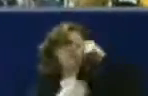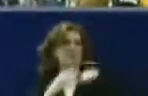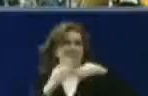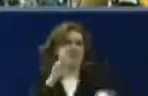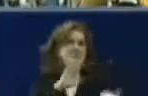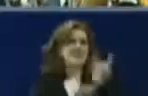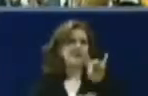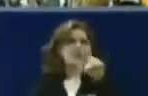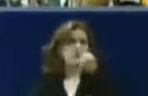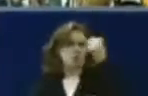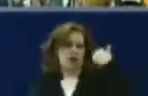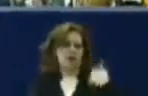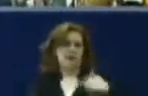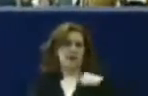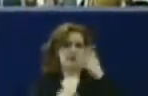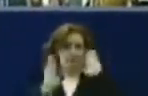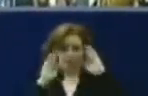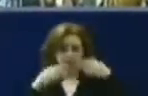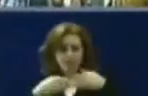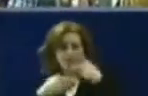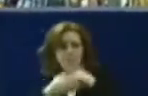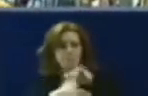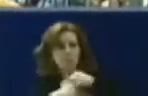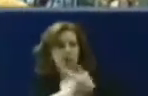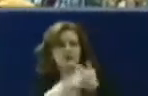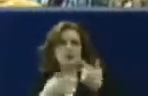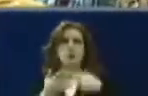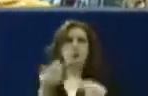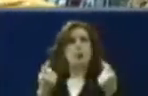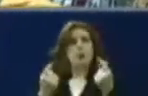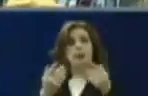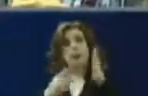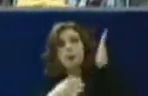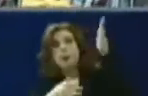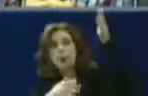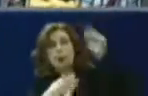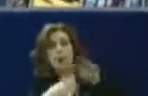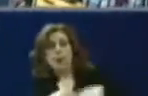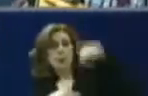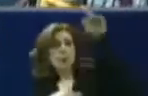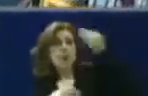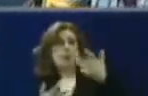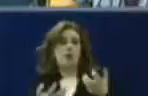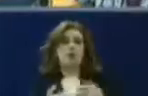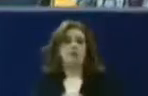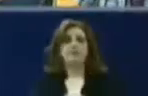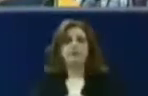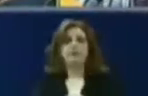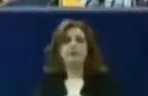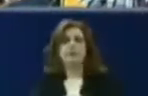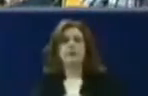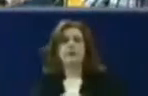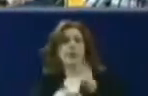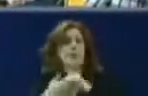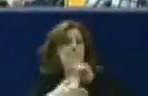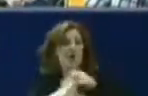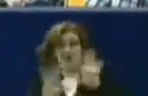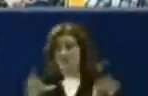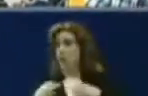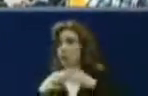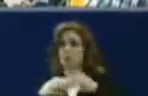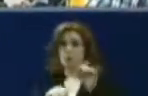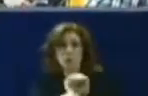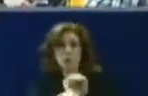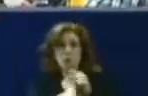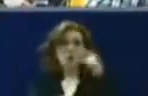world. We worked on projects and focused on what we wanted to do when we grow up and what we wanted to be when we grow up. We would work on projects as a group and